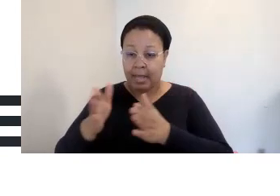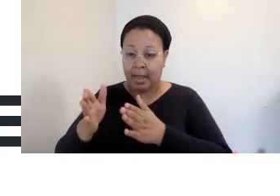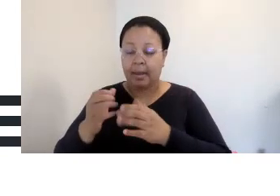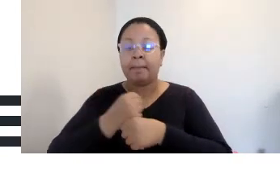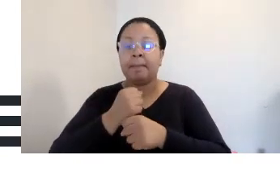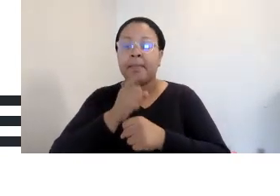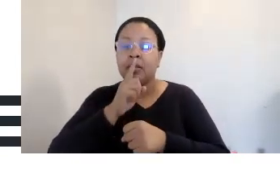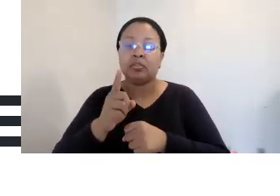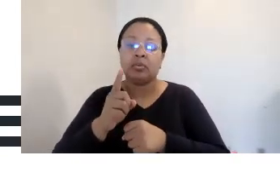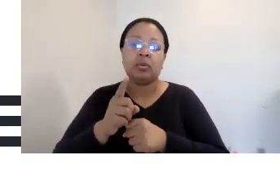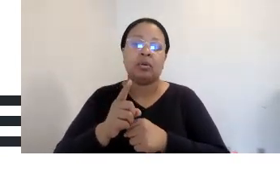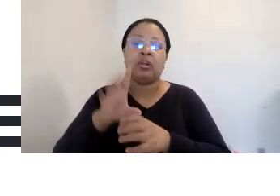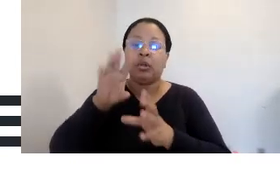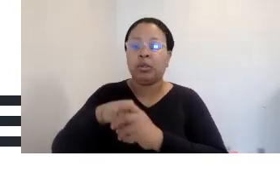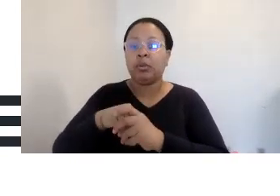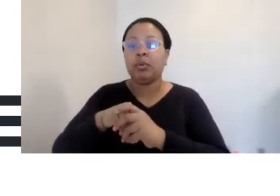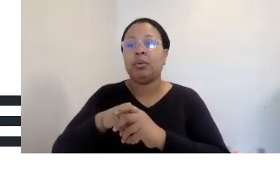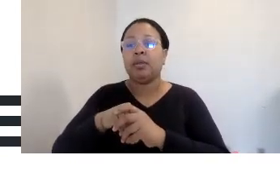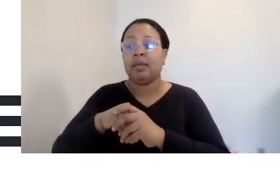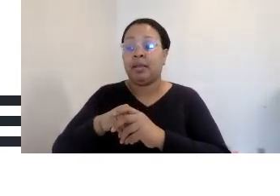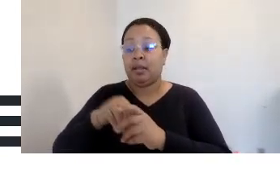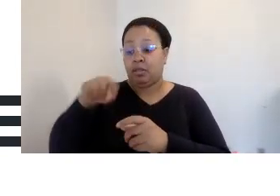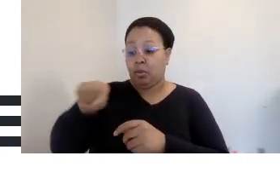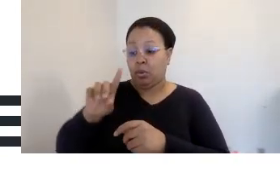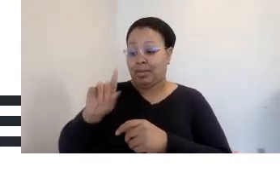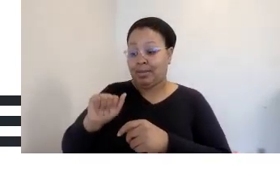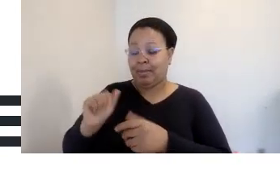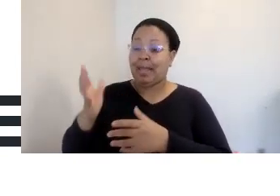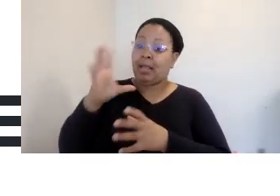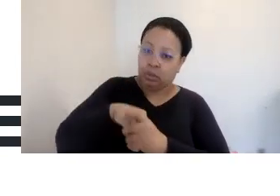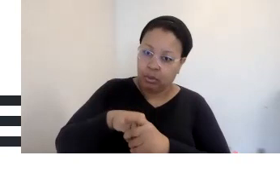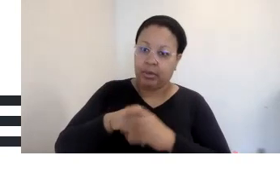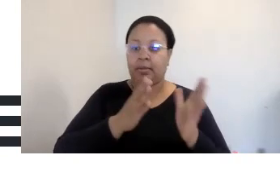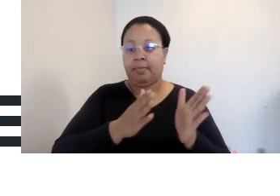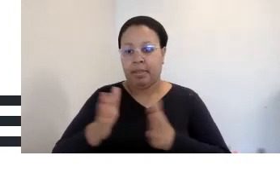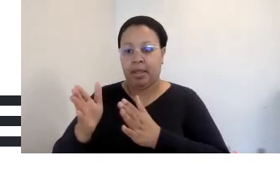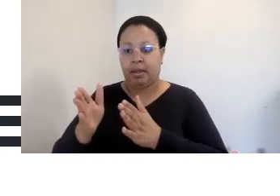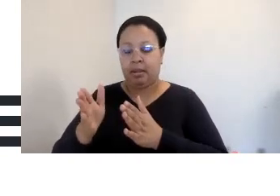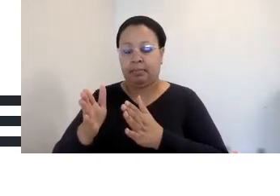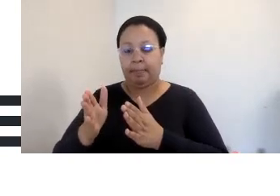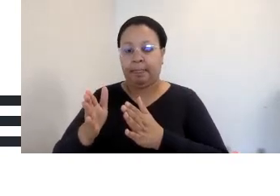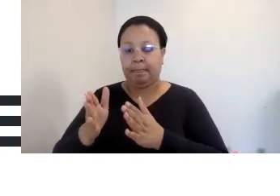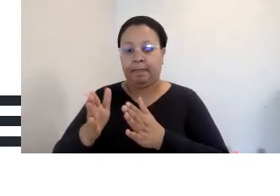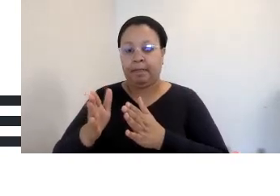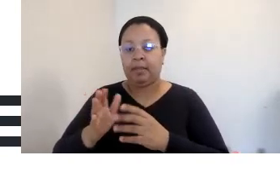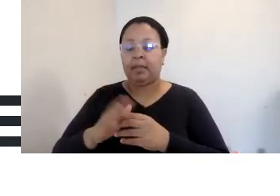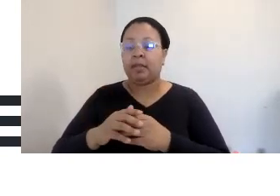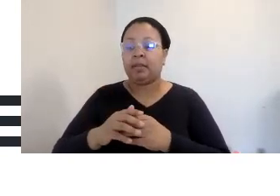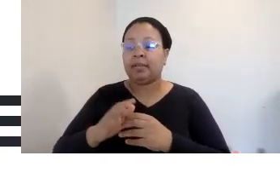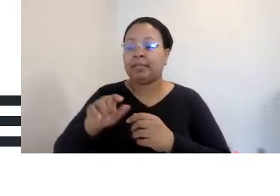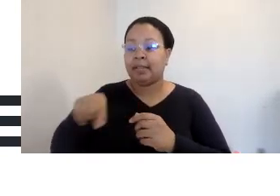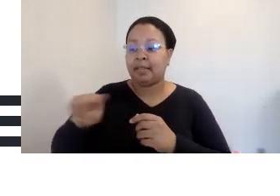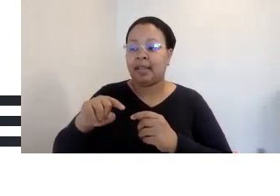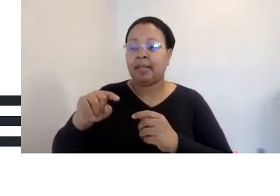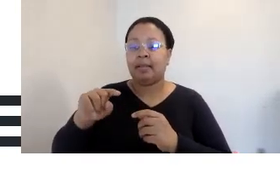you include individuals with disabilities in the planning, because individuals with disabilities have